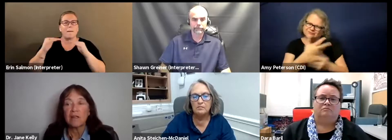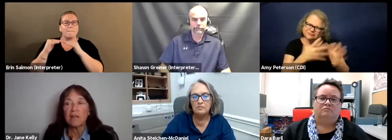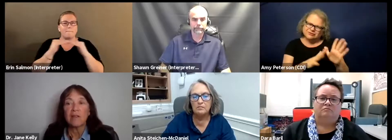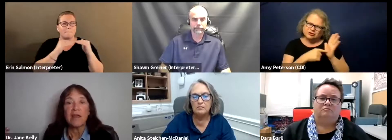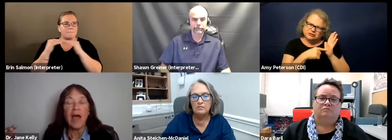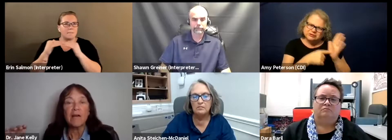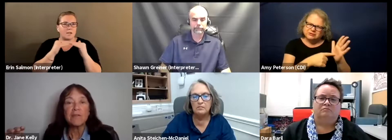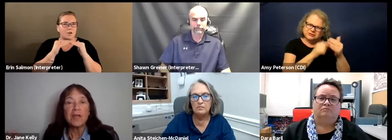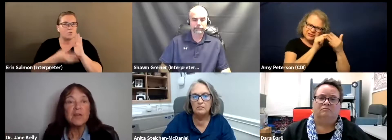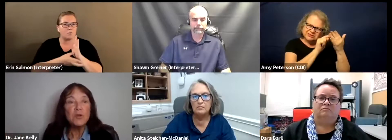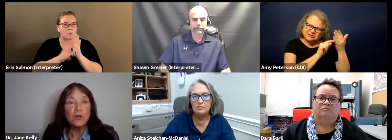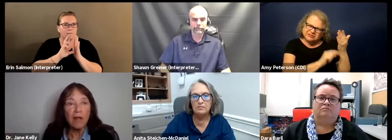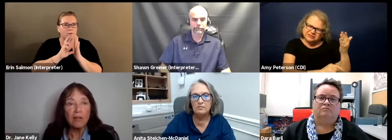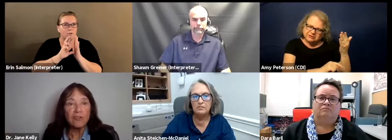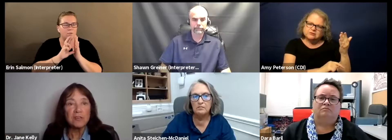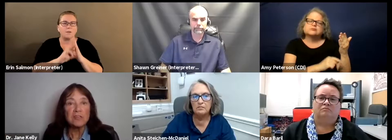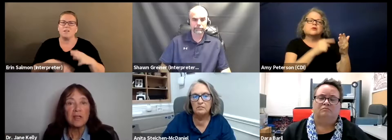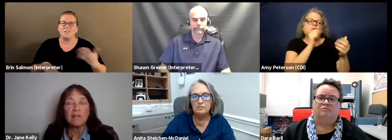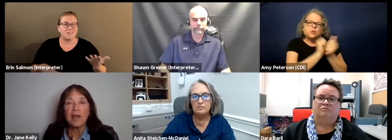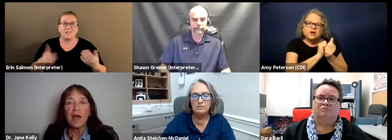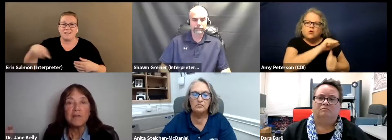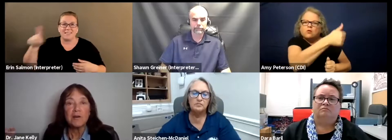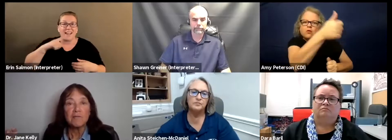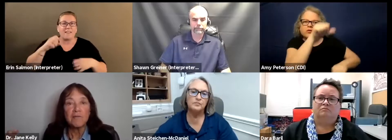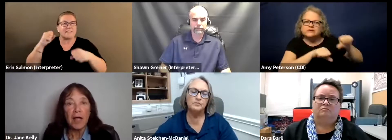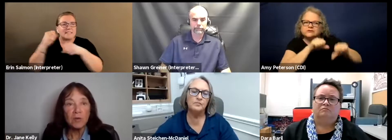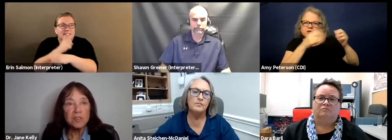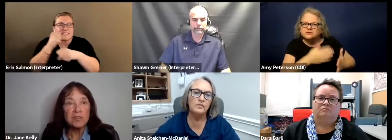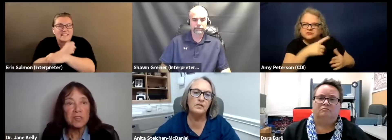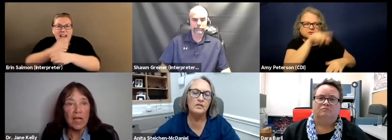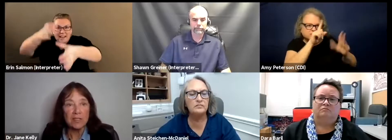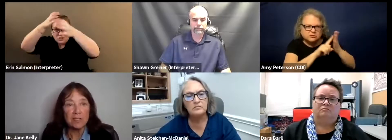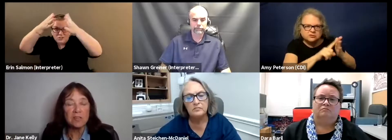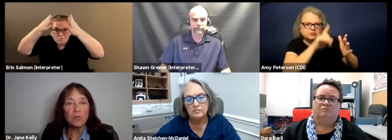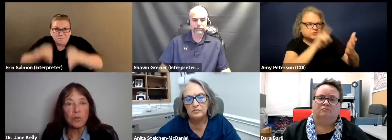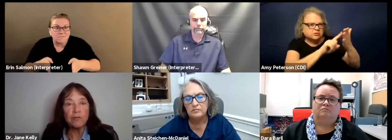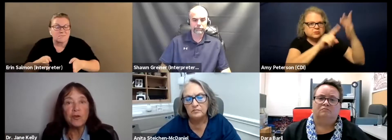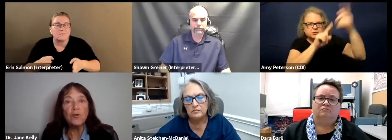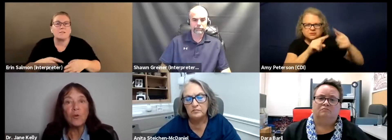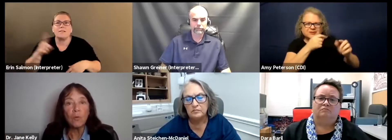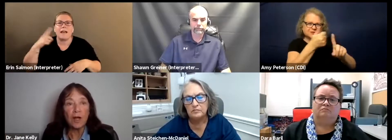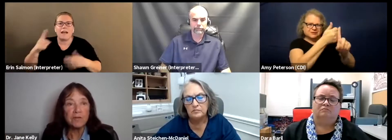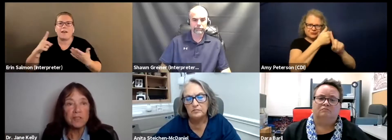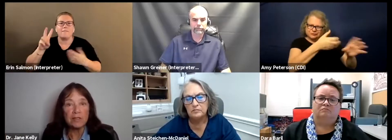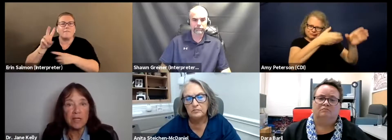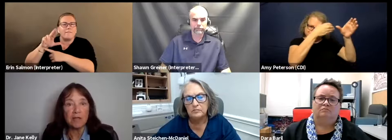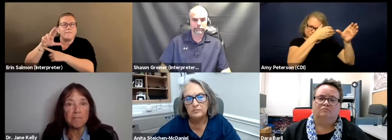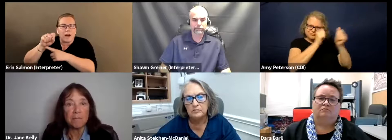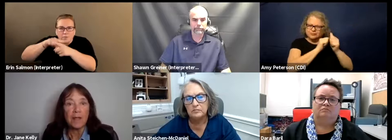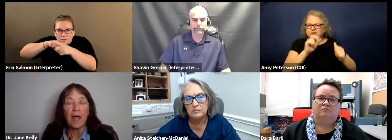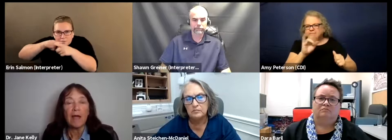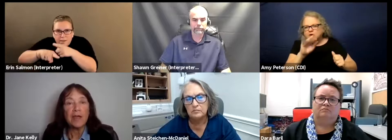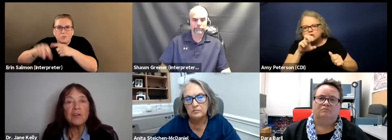statisticians, they have immunologists, they have virus scientists review what I have sent